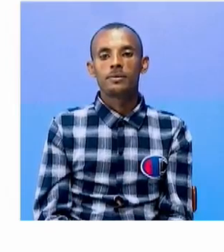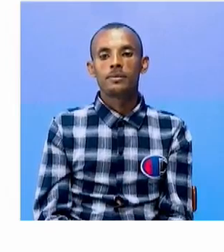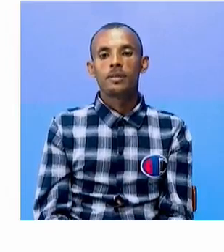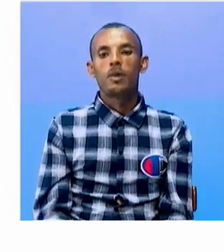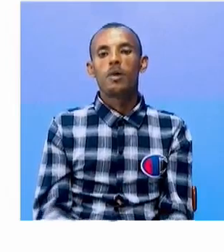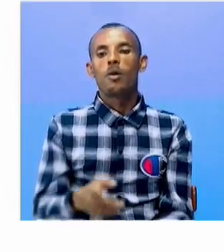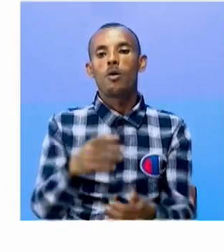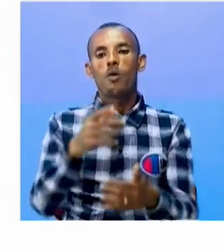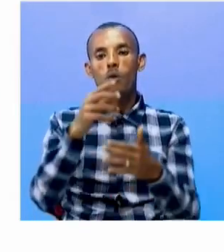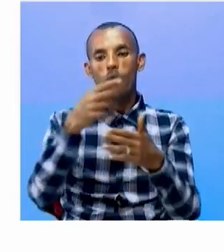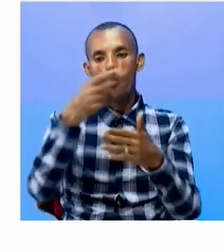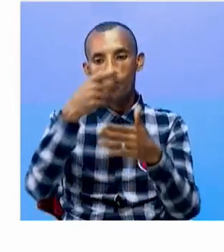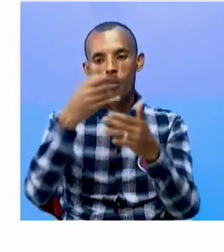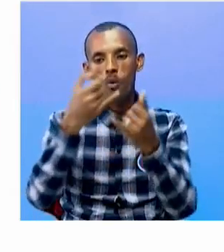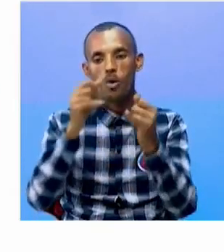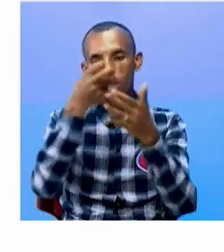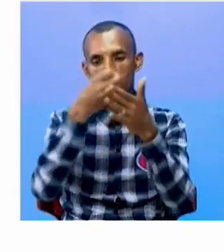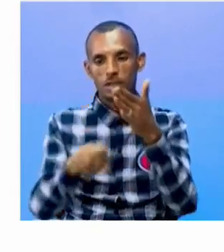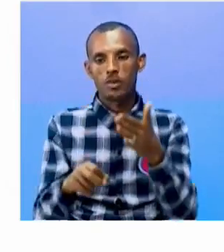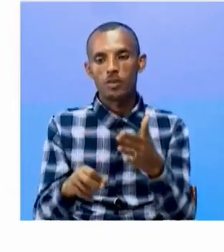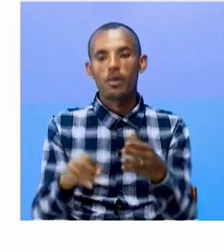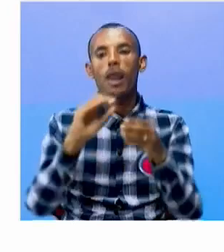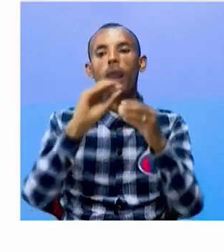quotient of a number and a variable.